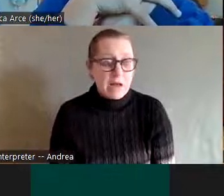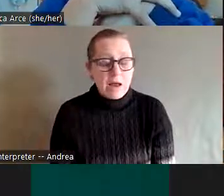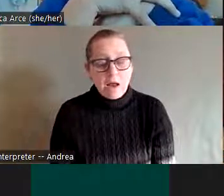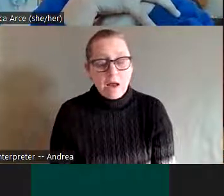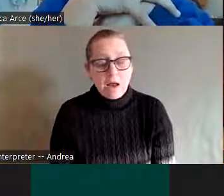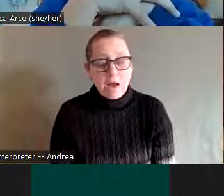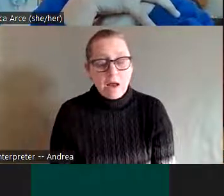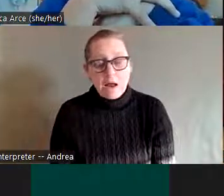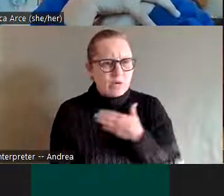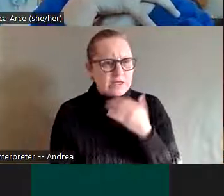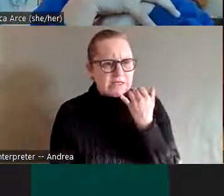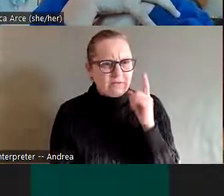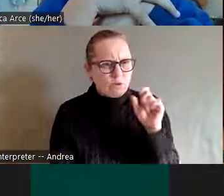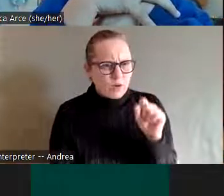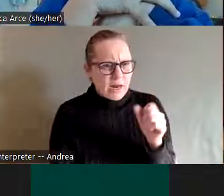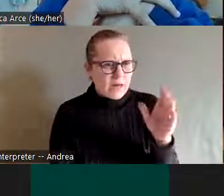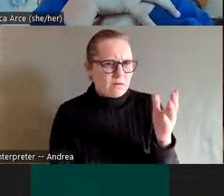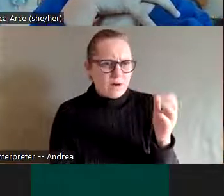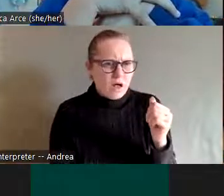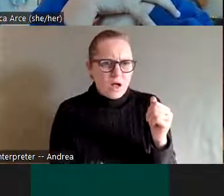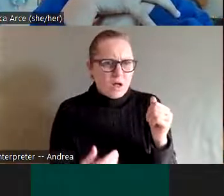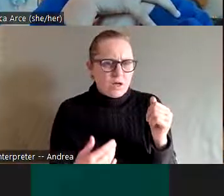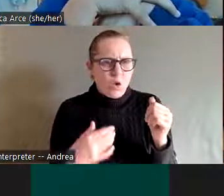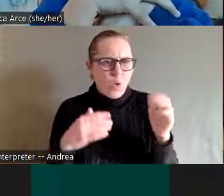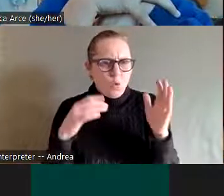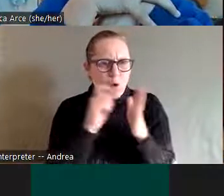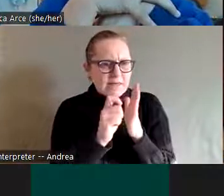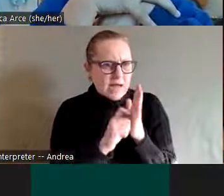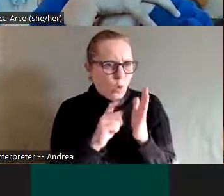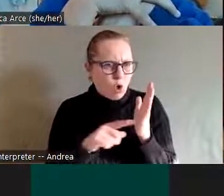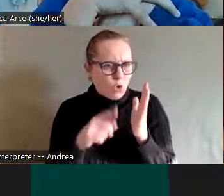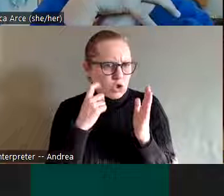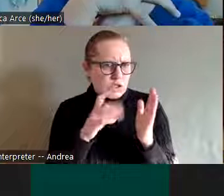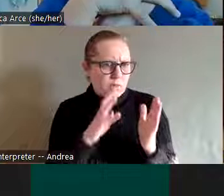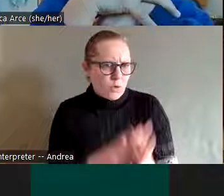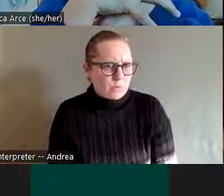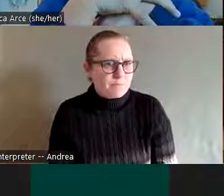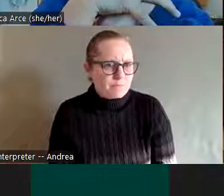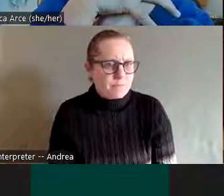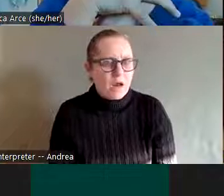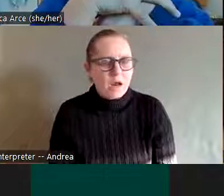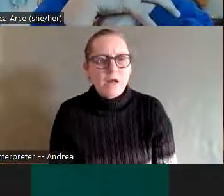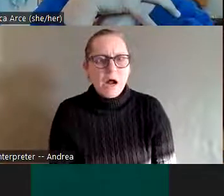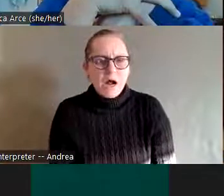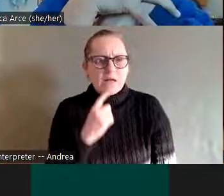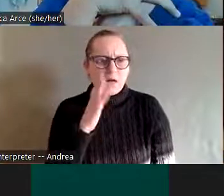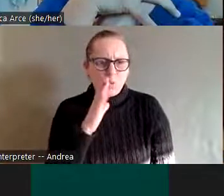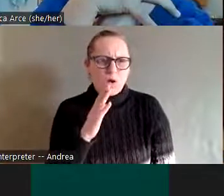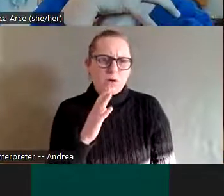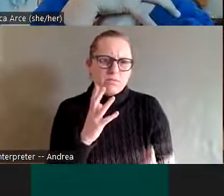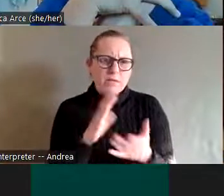I'd really appreciate if you could put what you've just spoken into writing, because I think we'll come into discussion of this